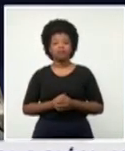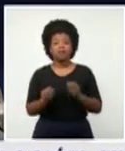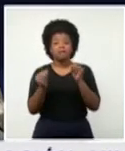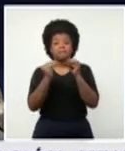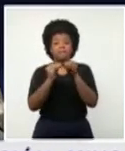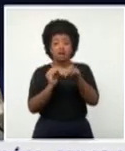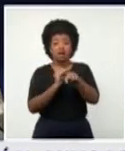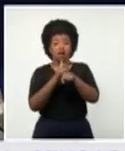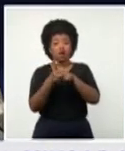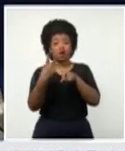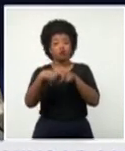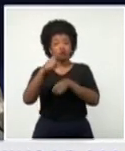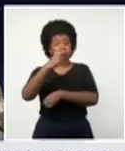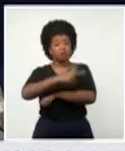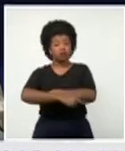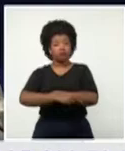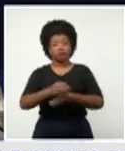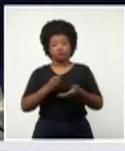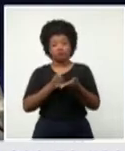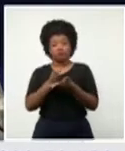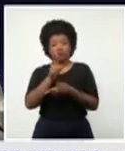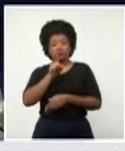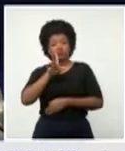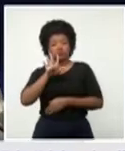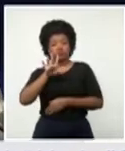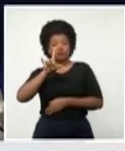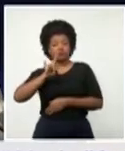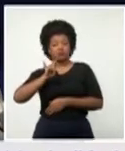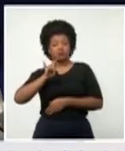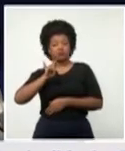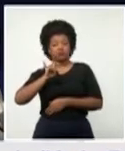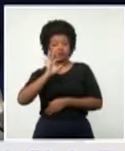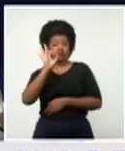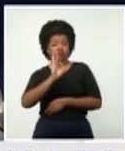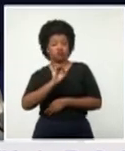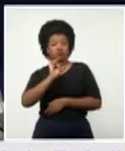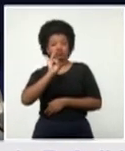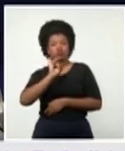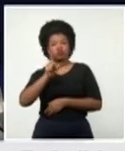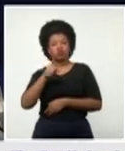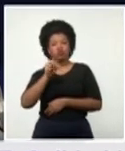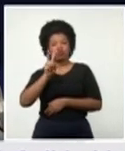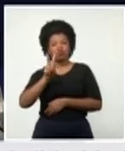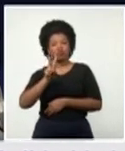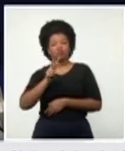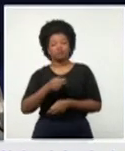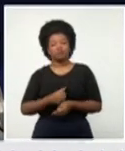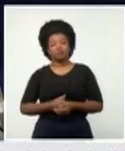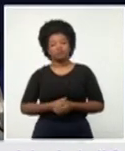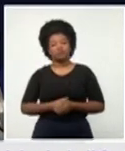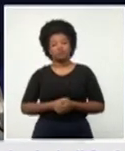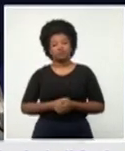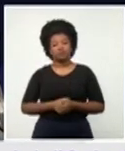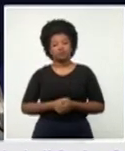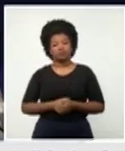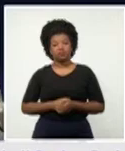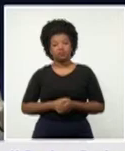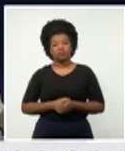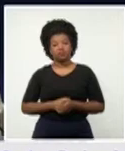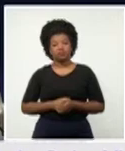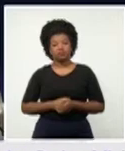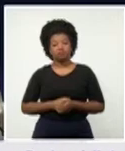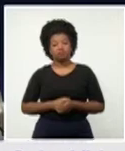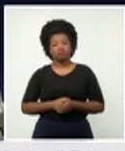been identified. No cases diagnosed yesterday had as a source of infection abroad, thus the number 159